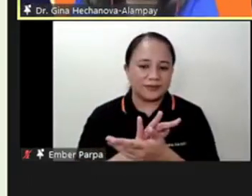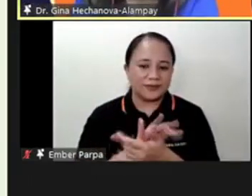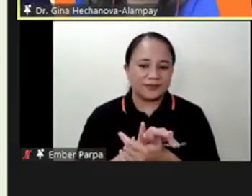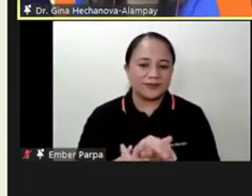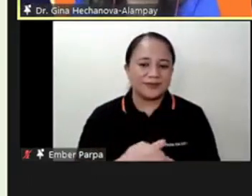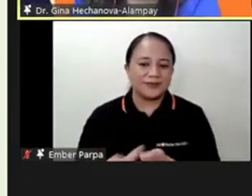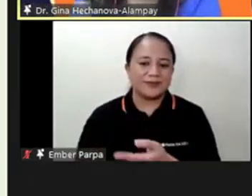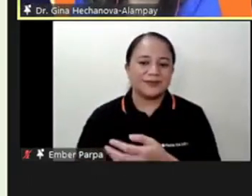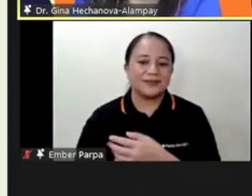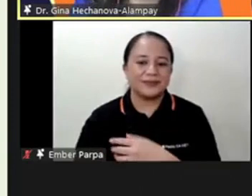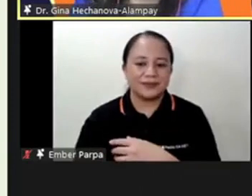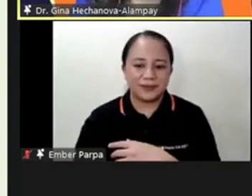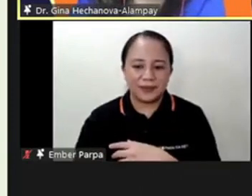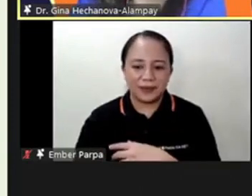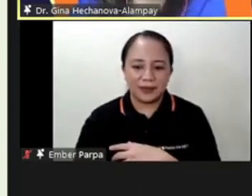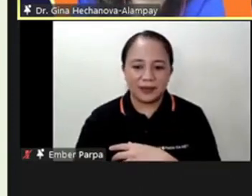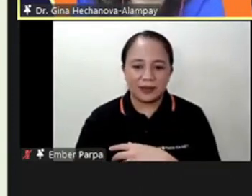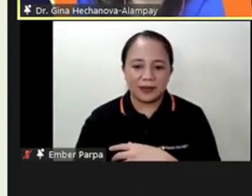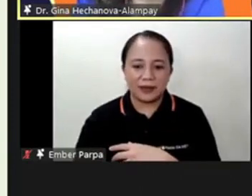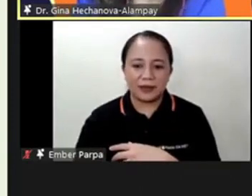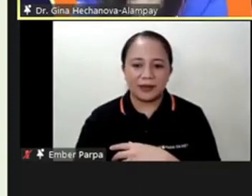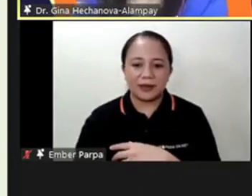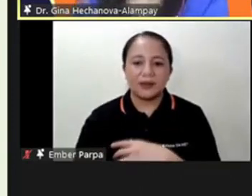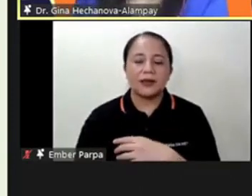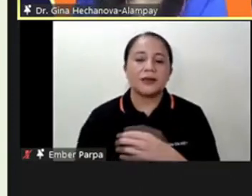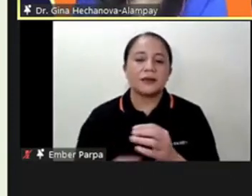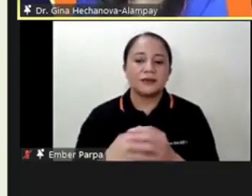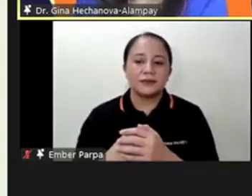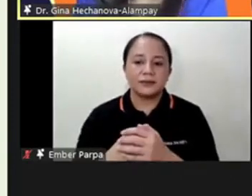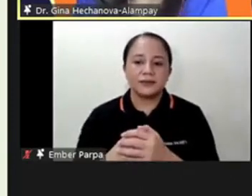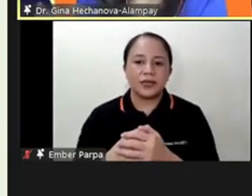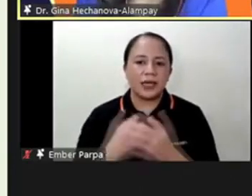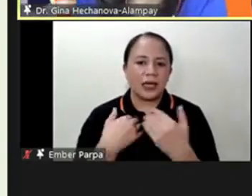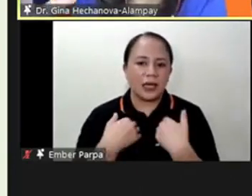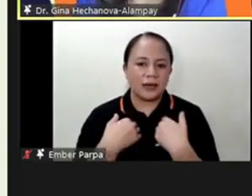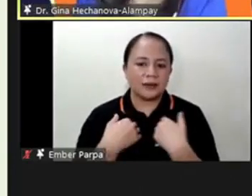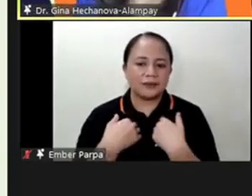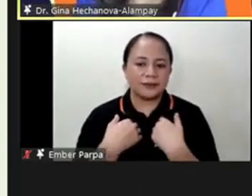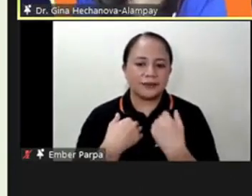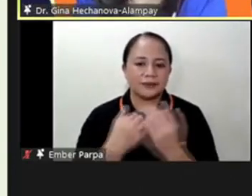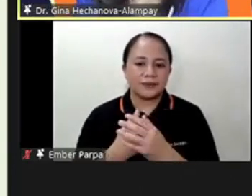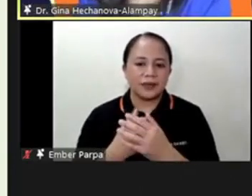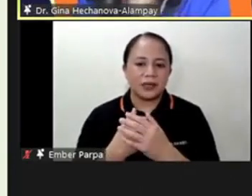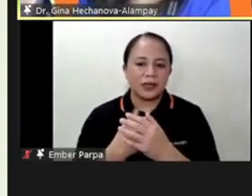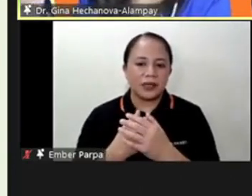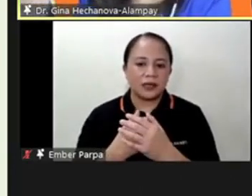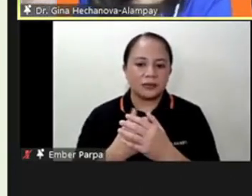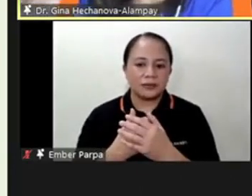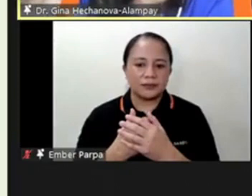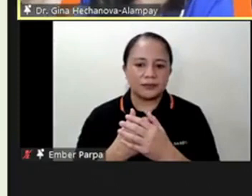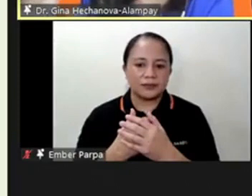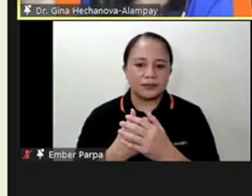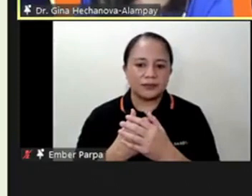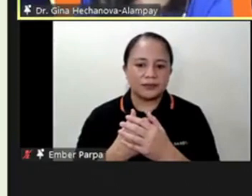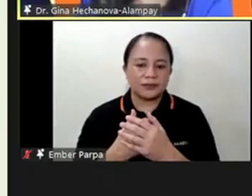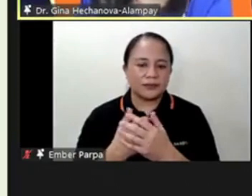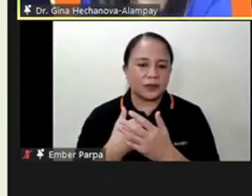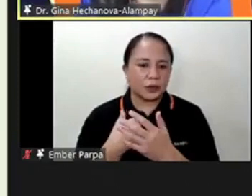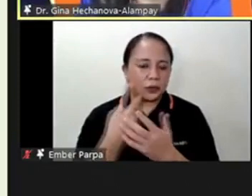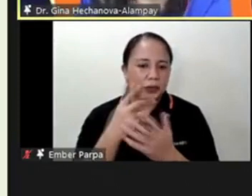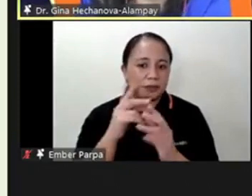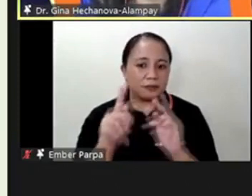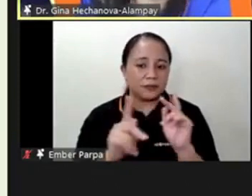But notice na yung arrow, meaning habang mas ginagawa siya, people who